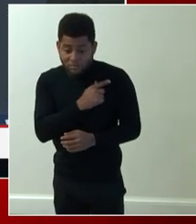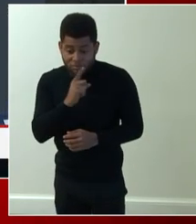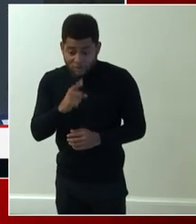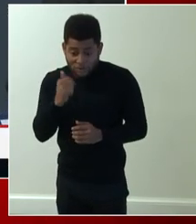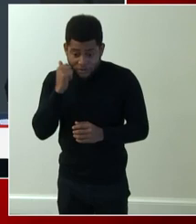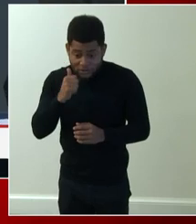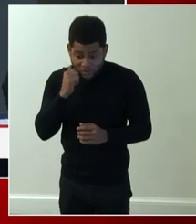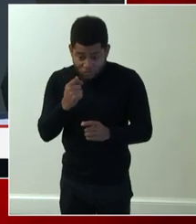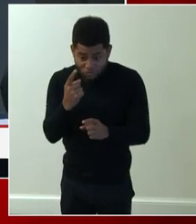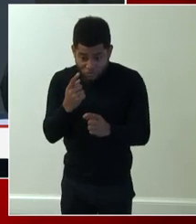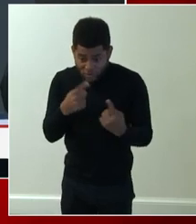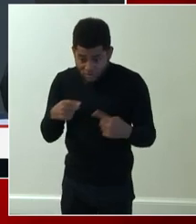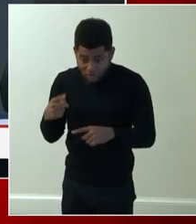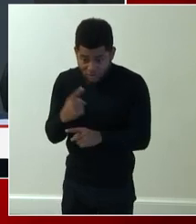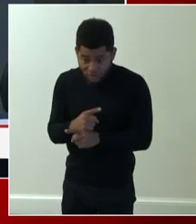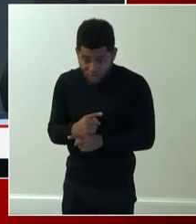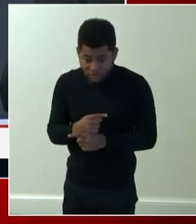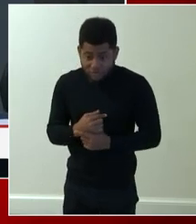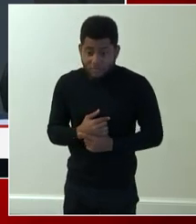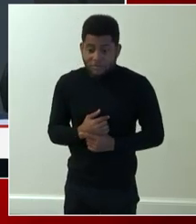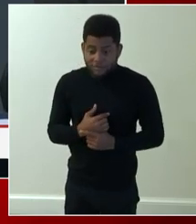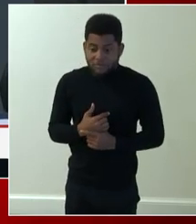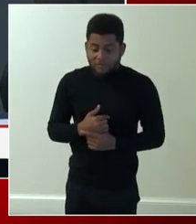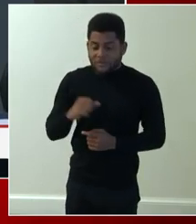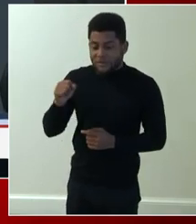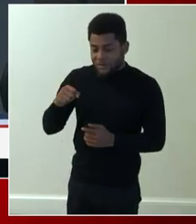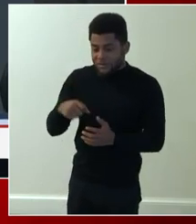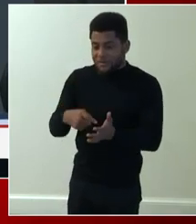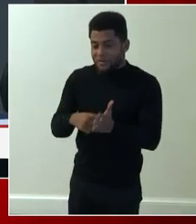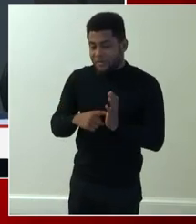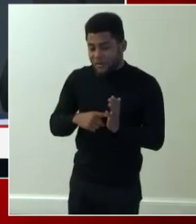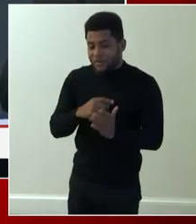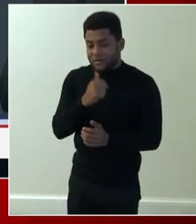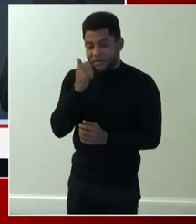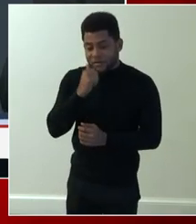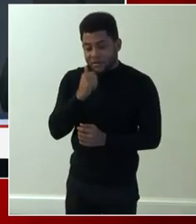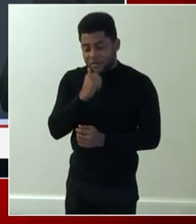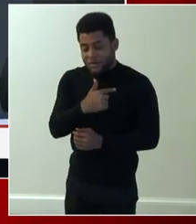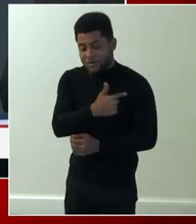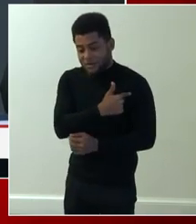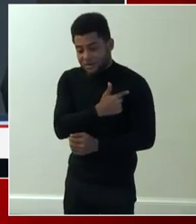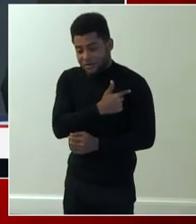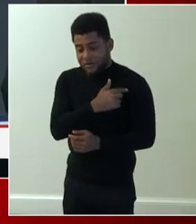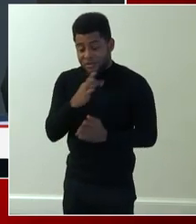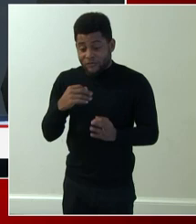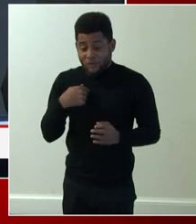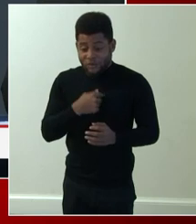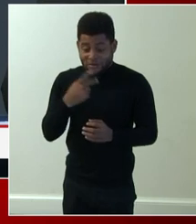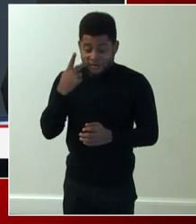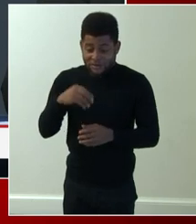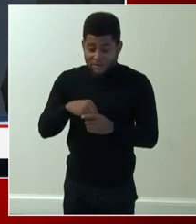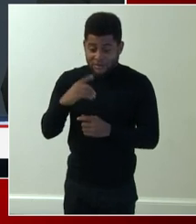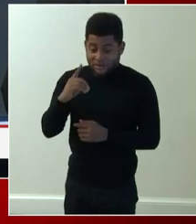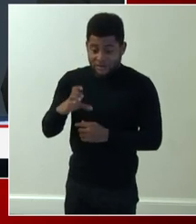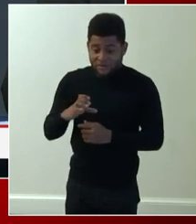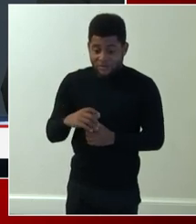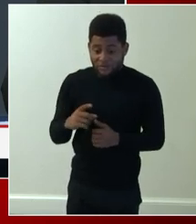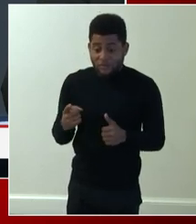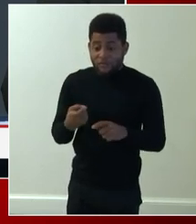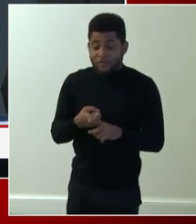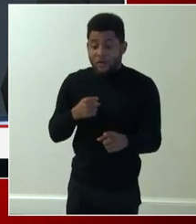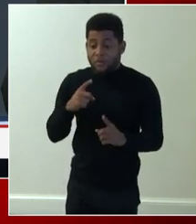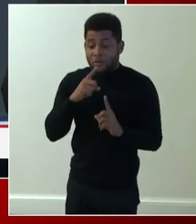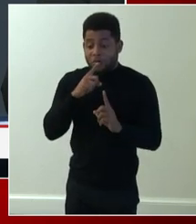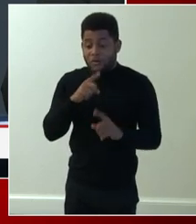that true? The mandatory holdovers are daily. Now, I'll give you some context. What we're seeing in DC from talking to the